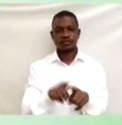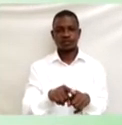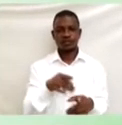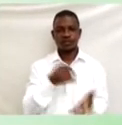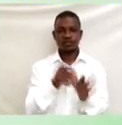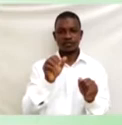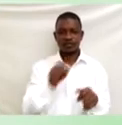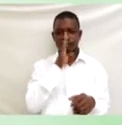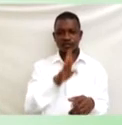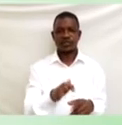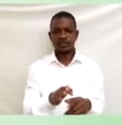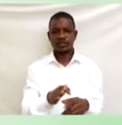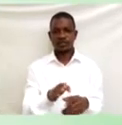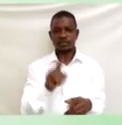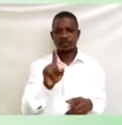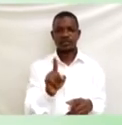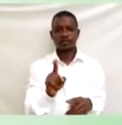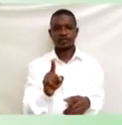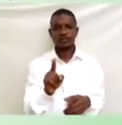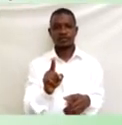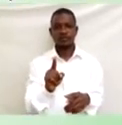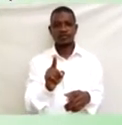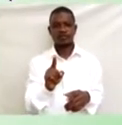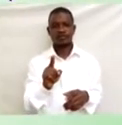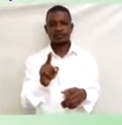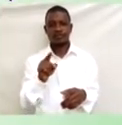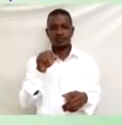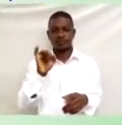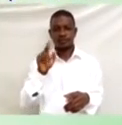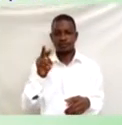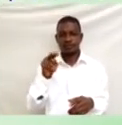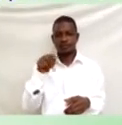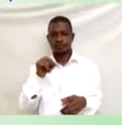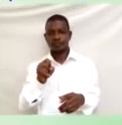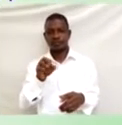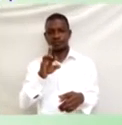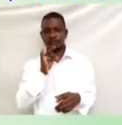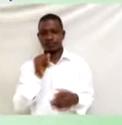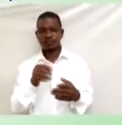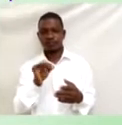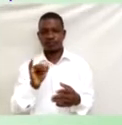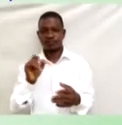and opinion. So it can be 1.